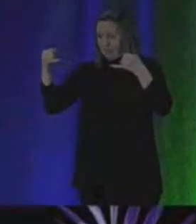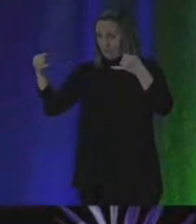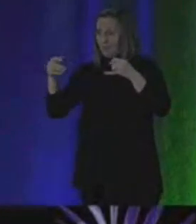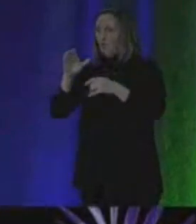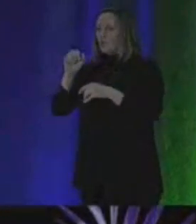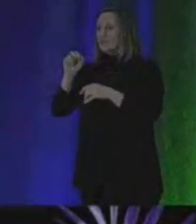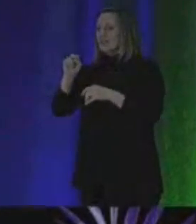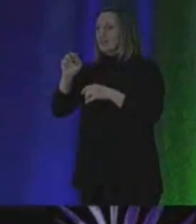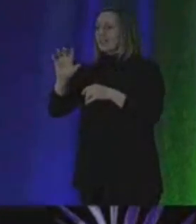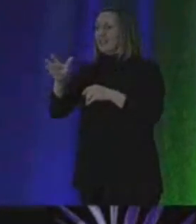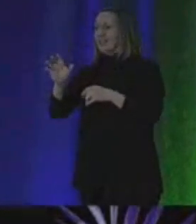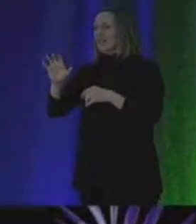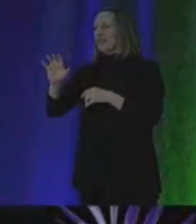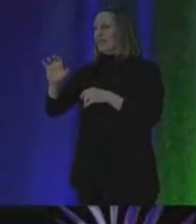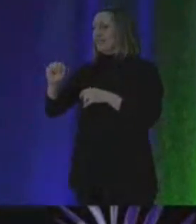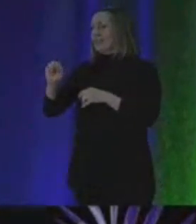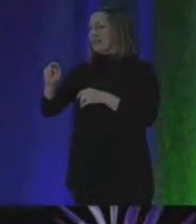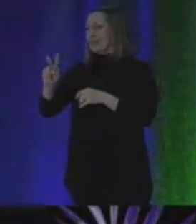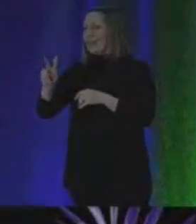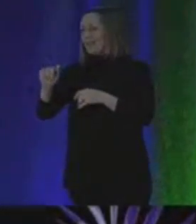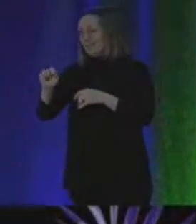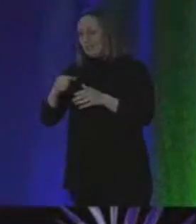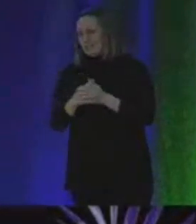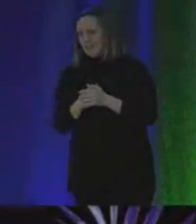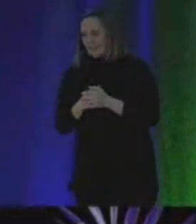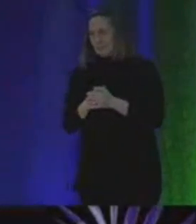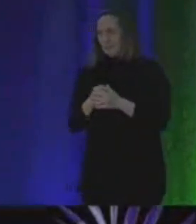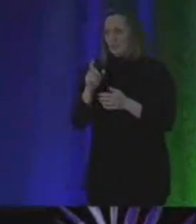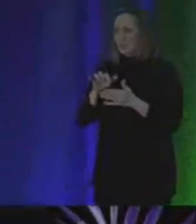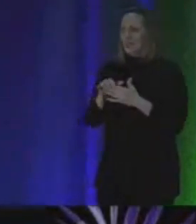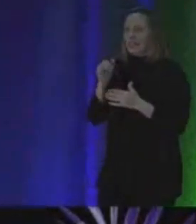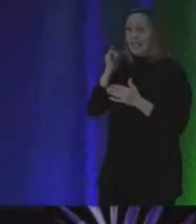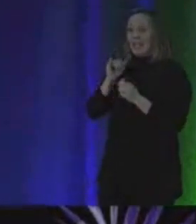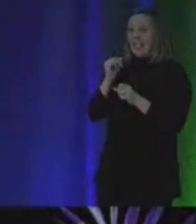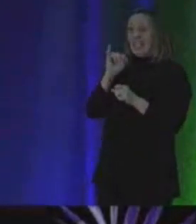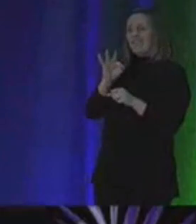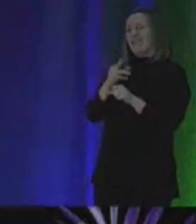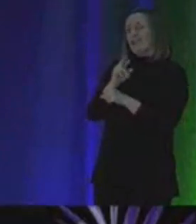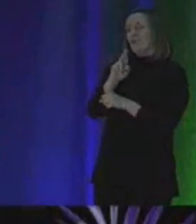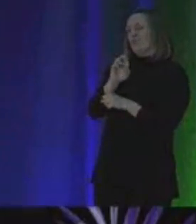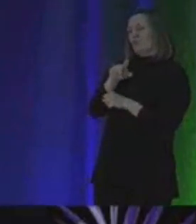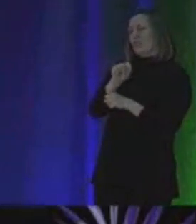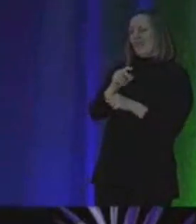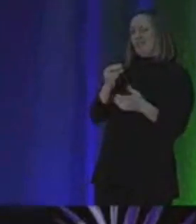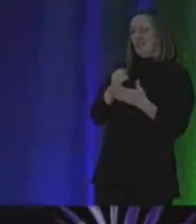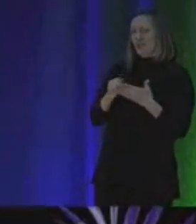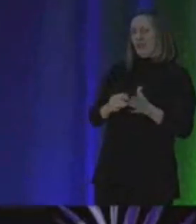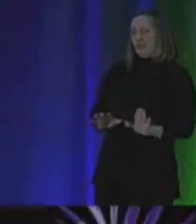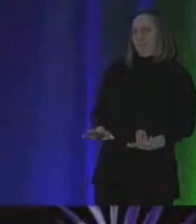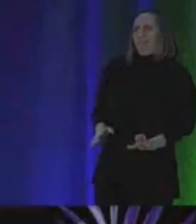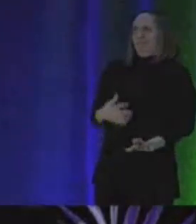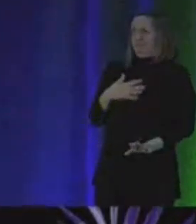canvas, because you need that. If I used React to redraw these things,